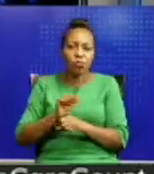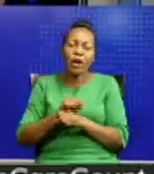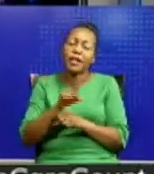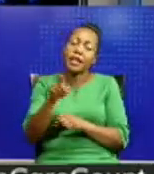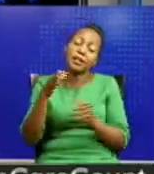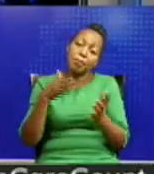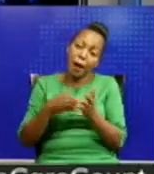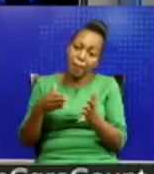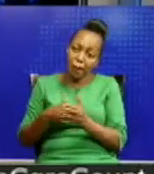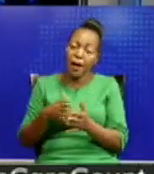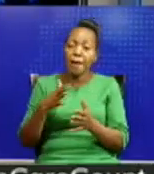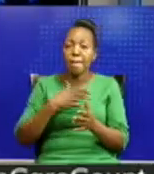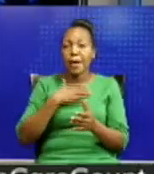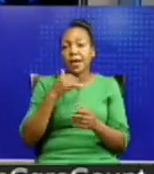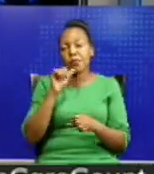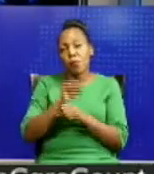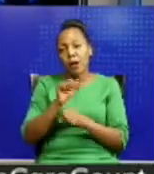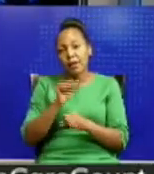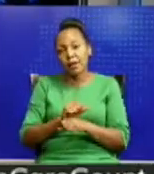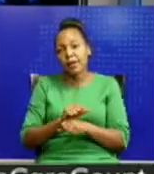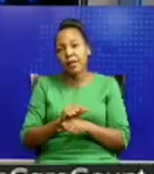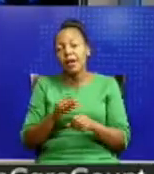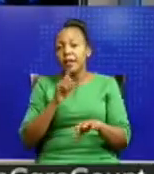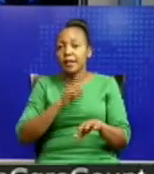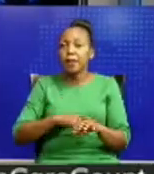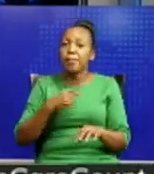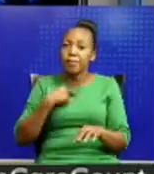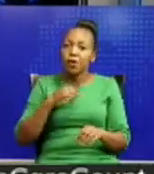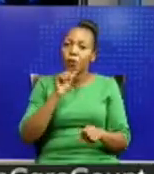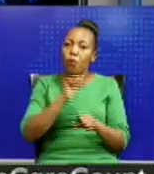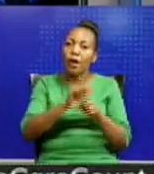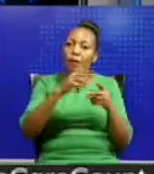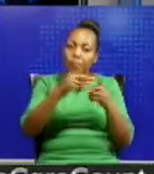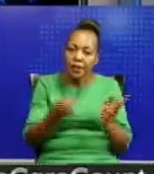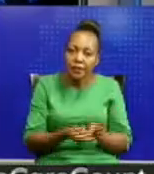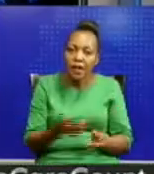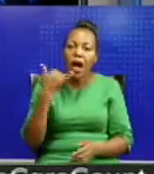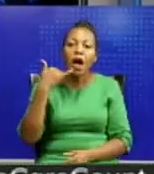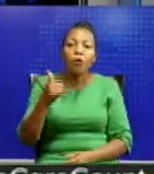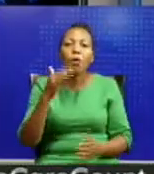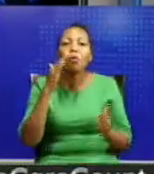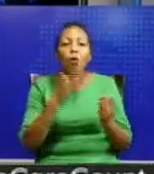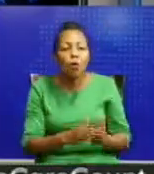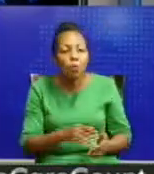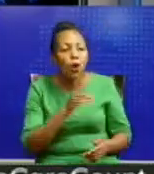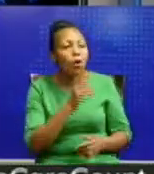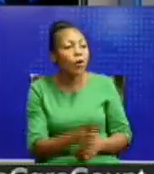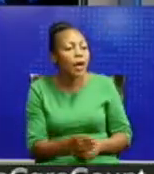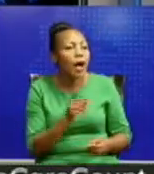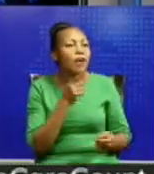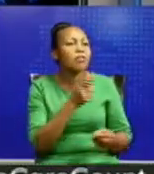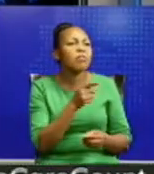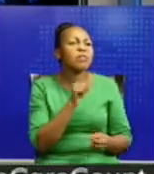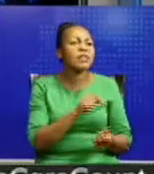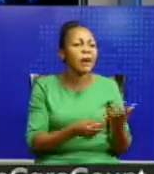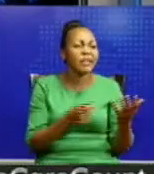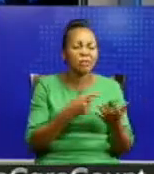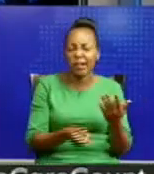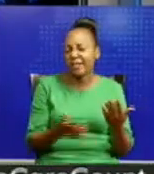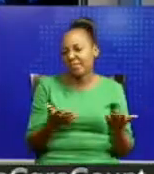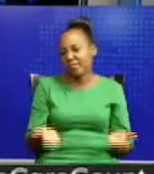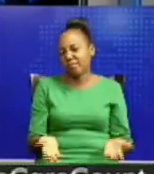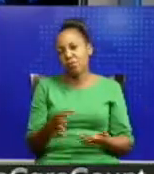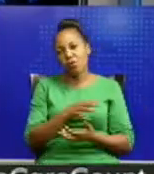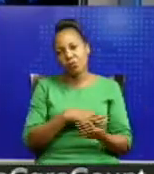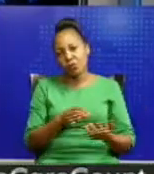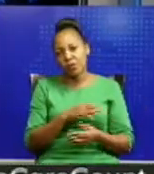affects my productivity at workplace. And if I'm at workplace and I'm calling home and I'm making orders, it also affects productivity.